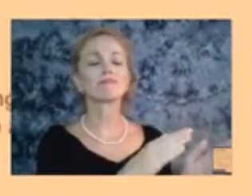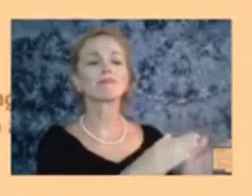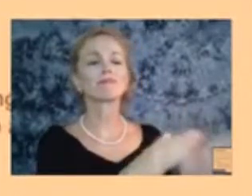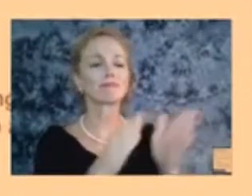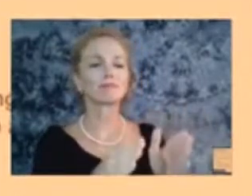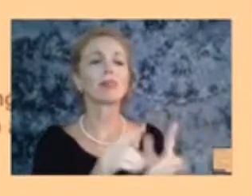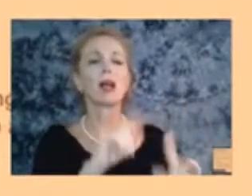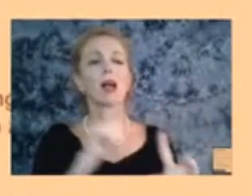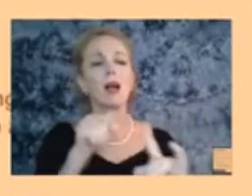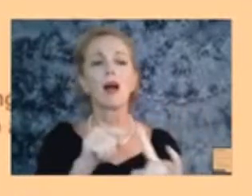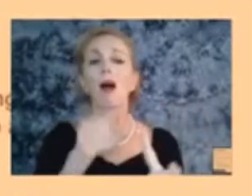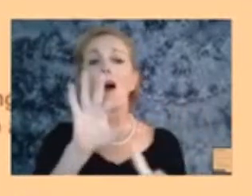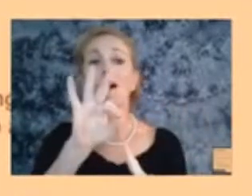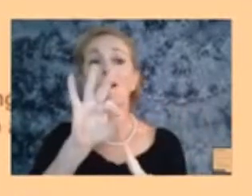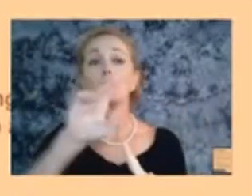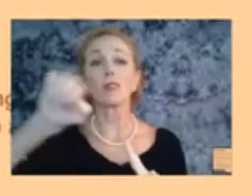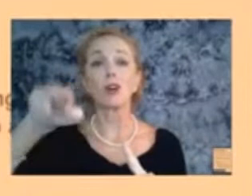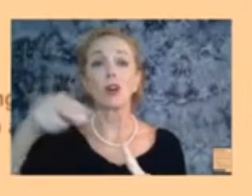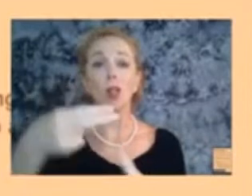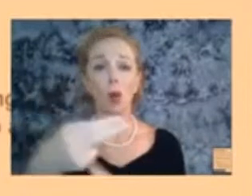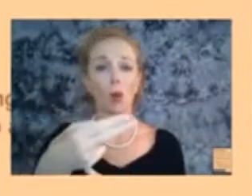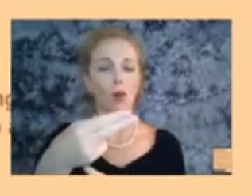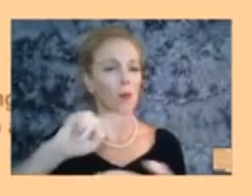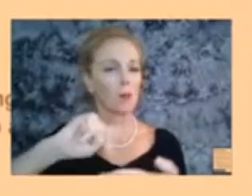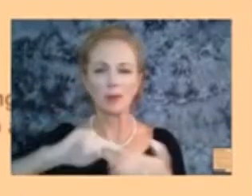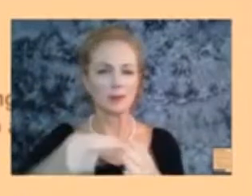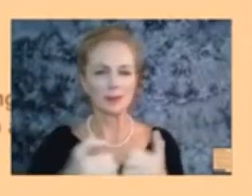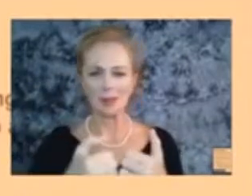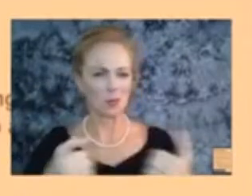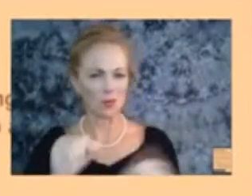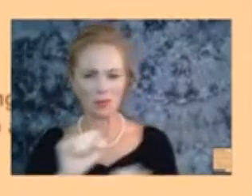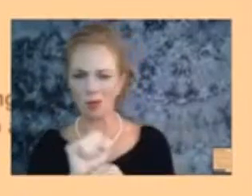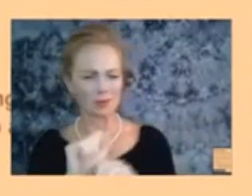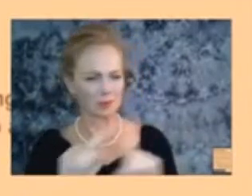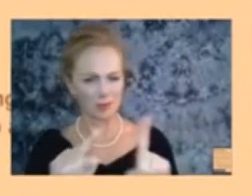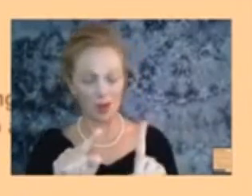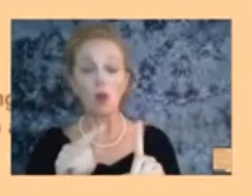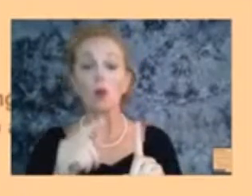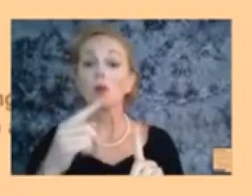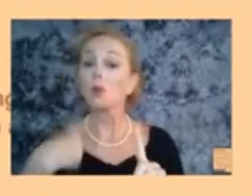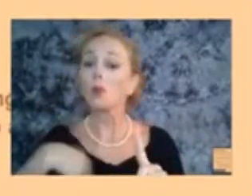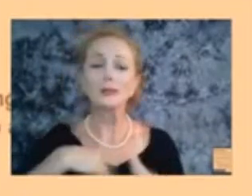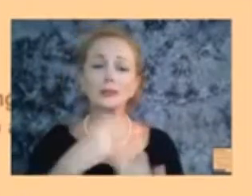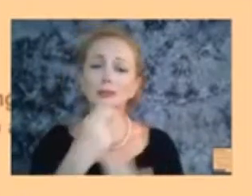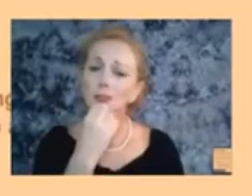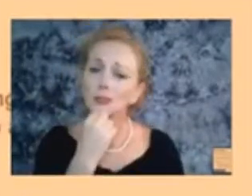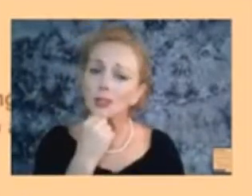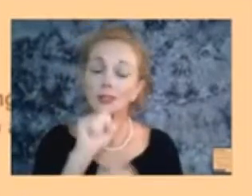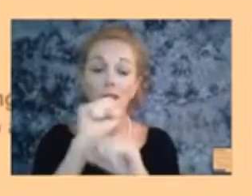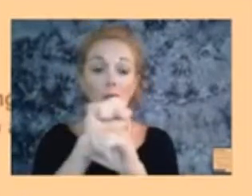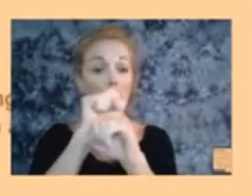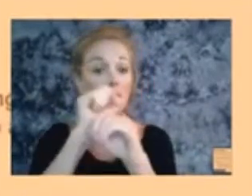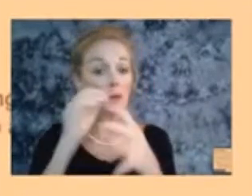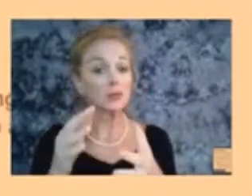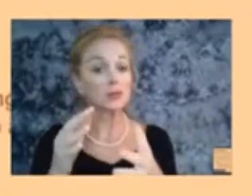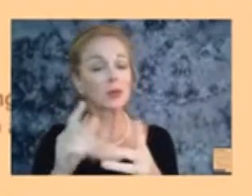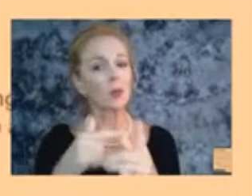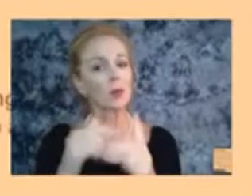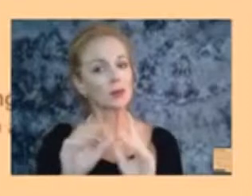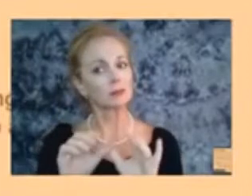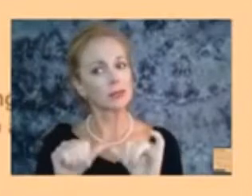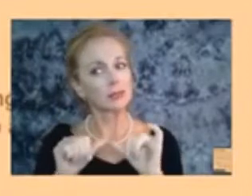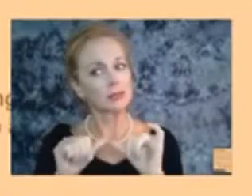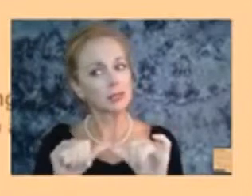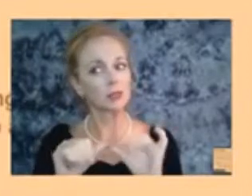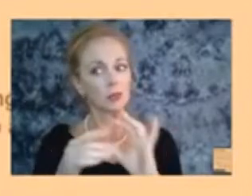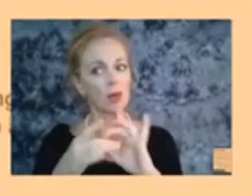separation of employment. That's first and foremost. We value our employees and we want to maintain that employment relationship for as long as we